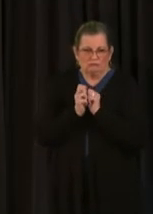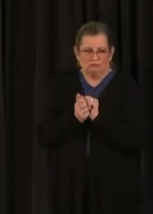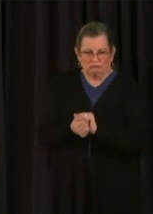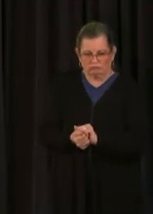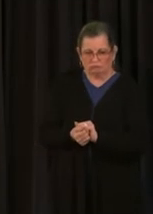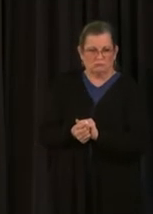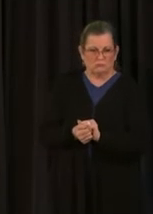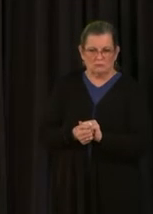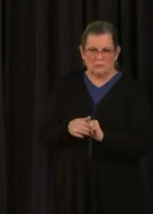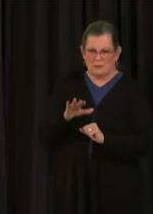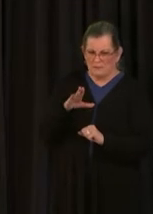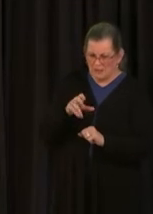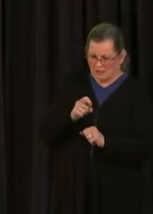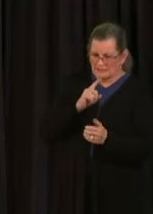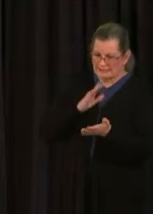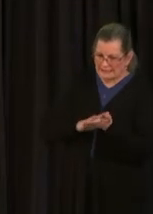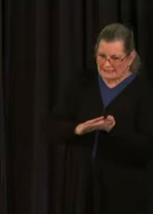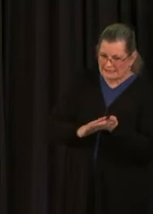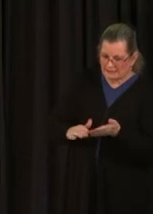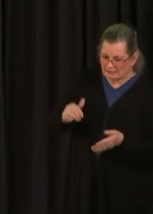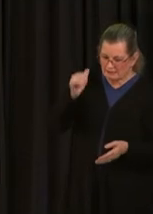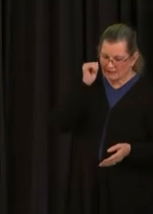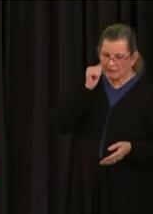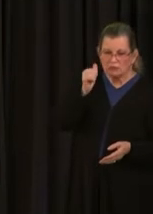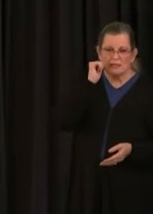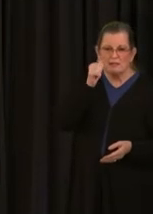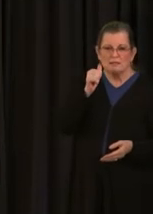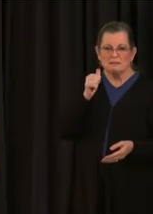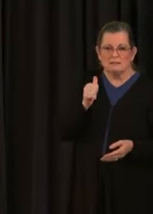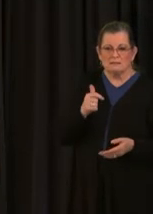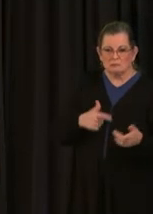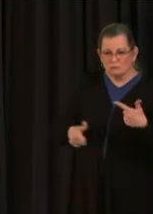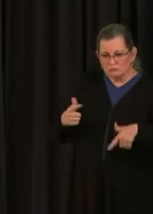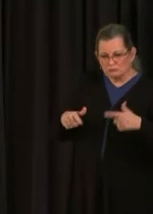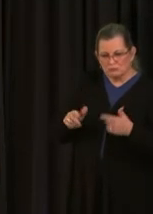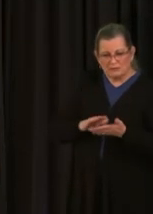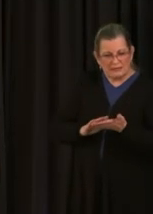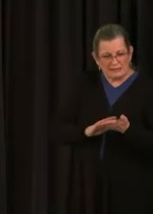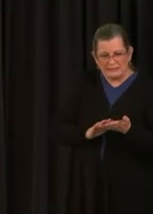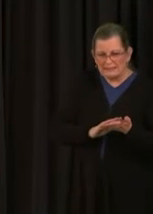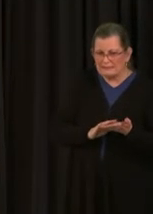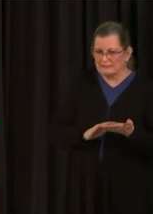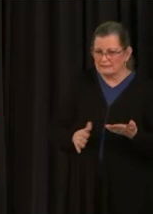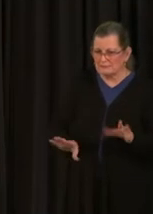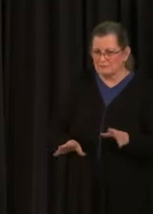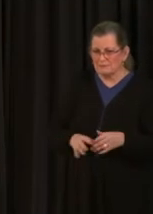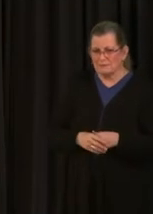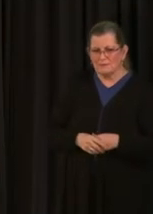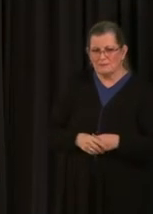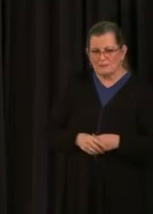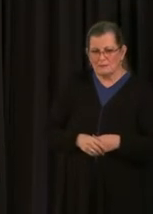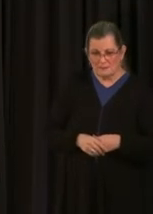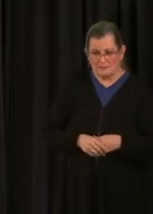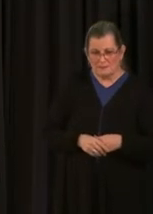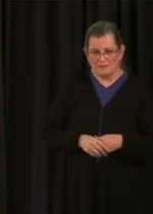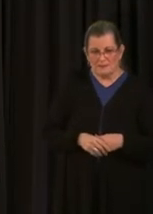our staff and our students to have a safe and reliable ride back into and forth from